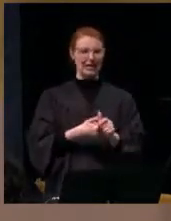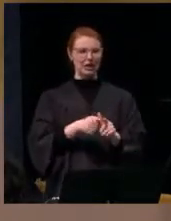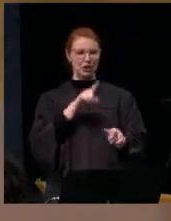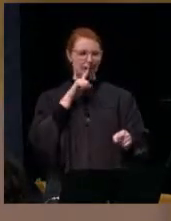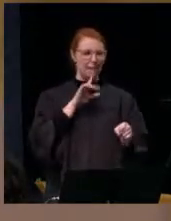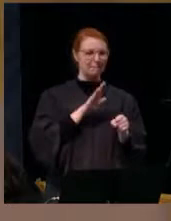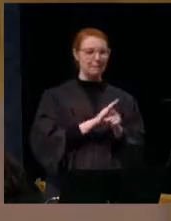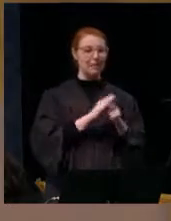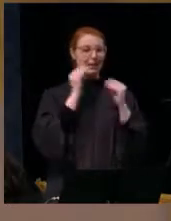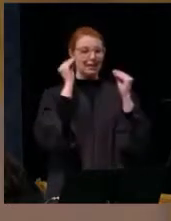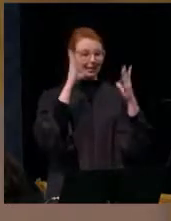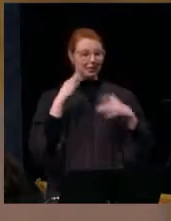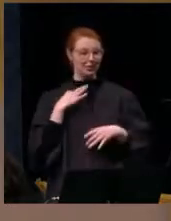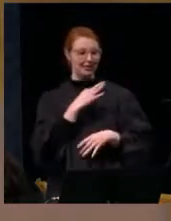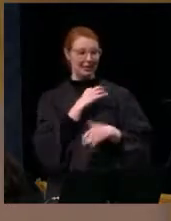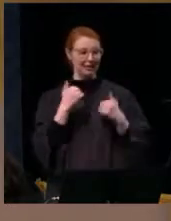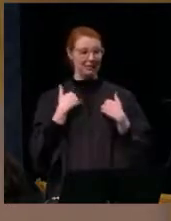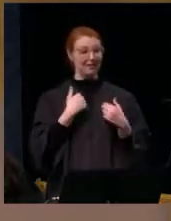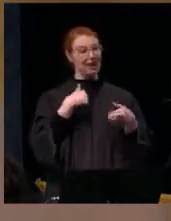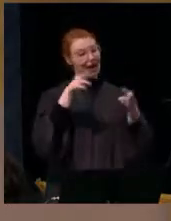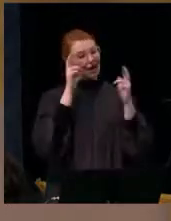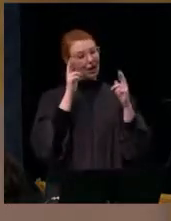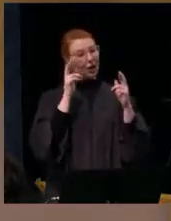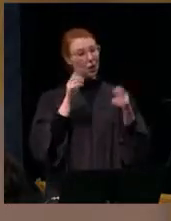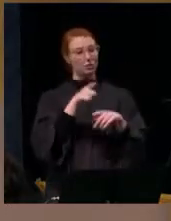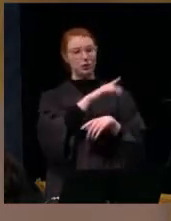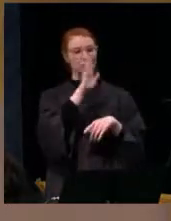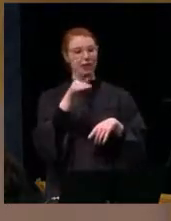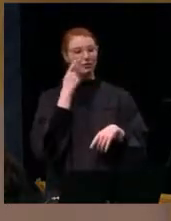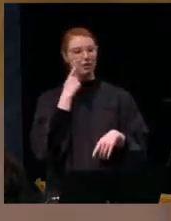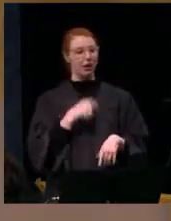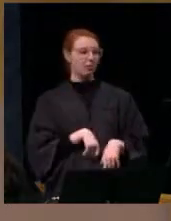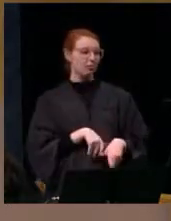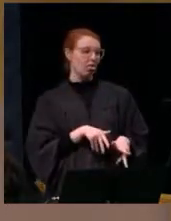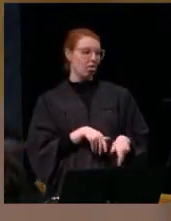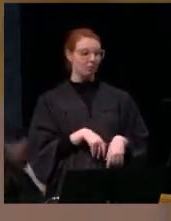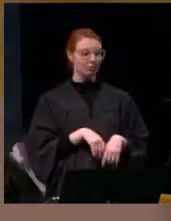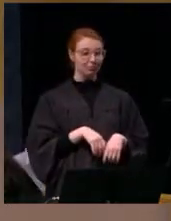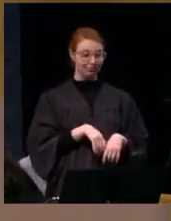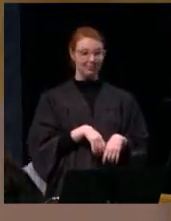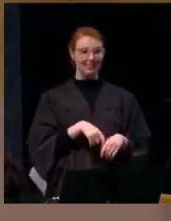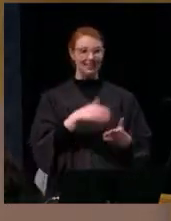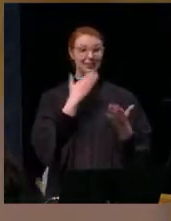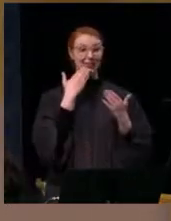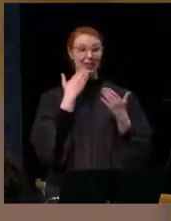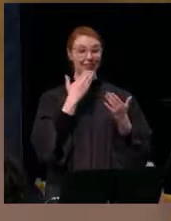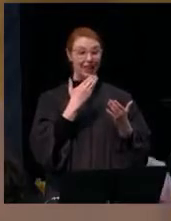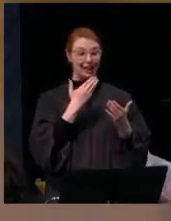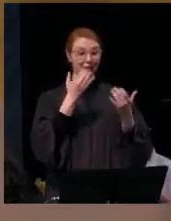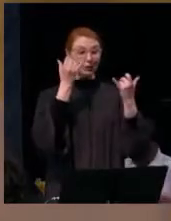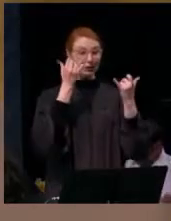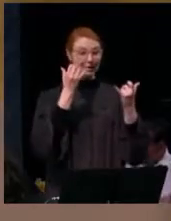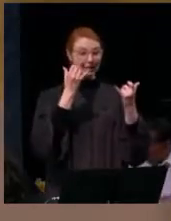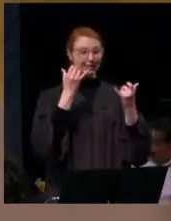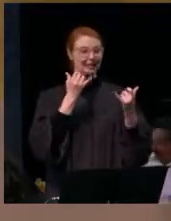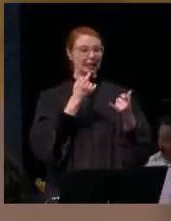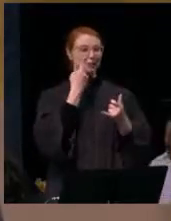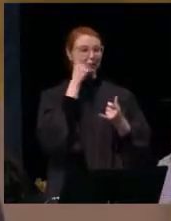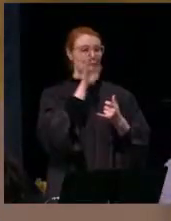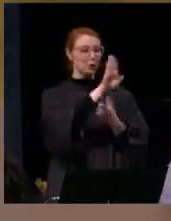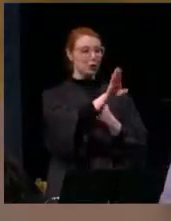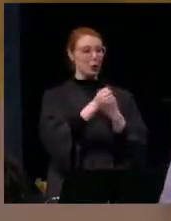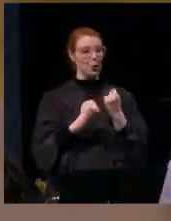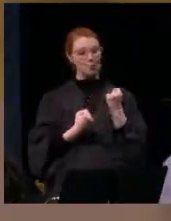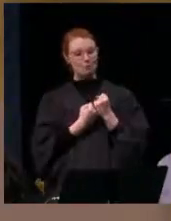staff have, and I hope that you take it never for granted. Staff, thank you for your commitment to our students and to our